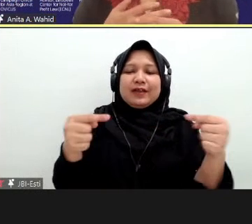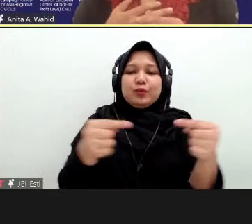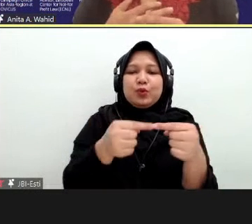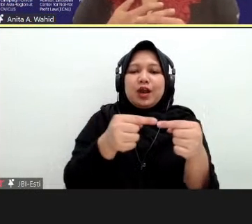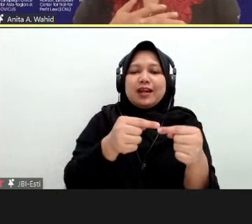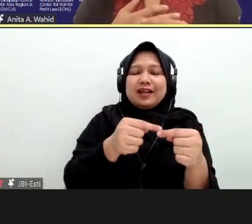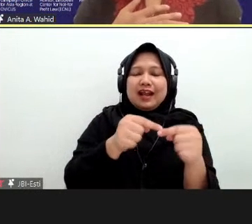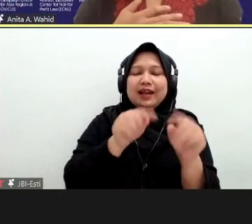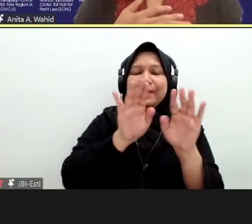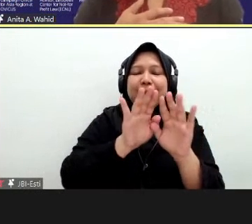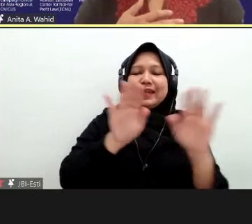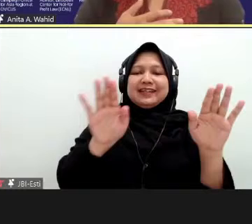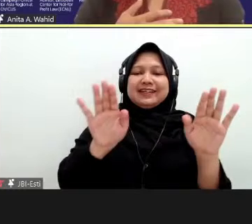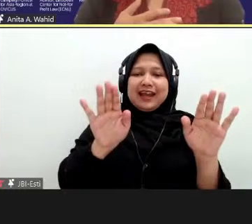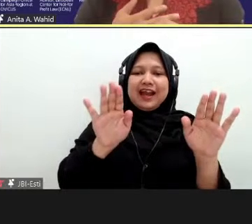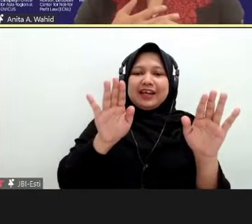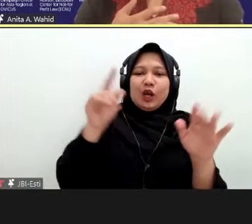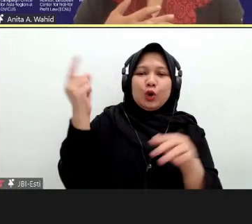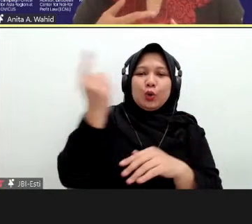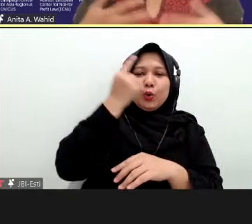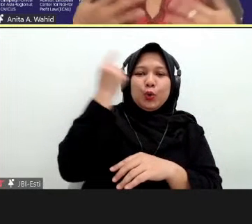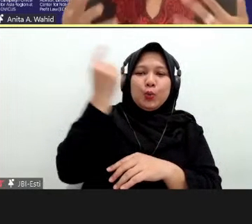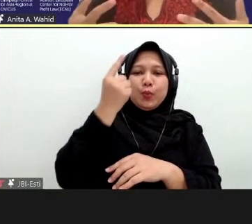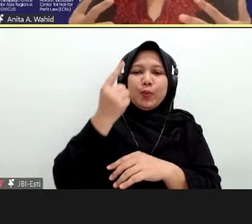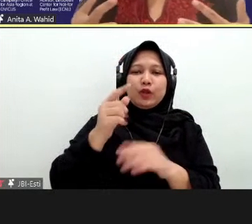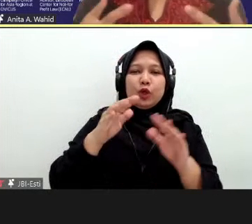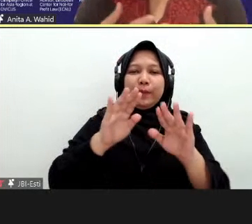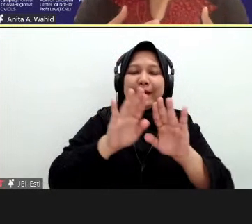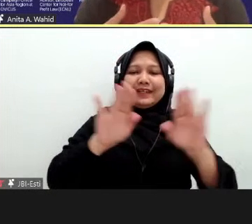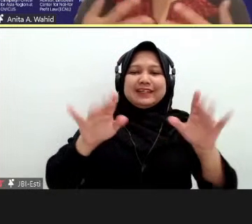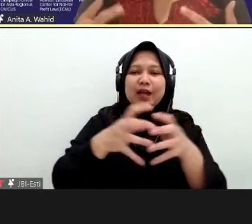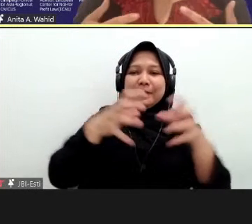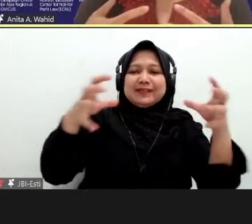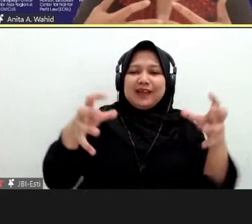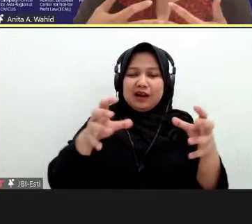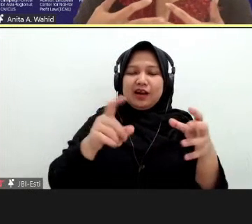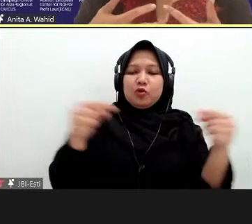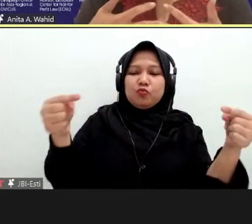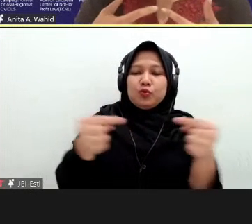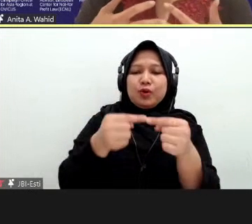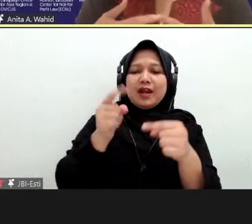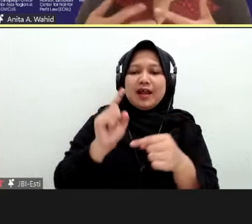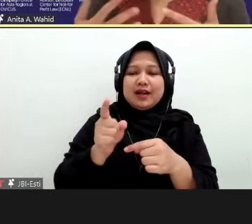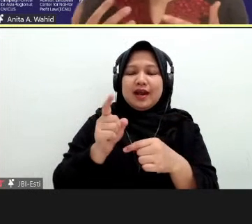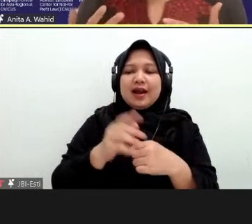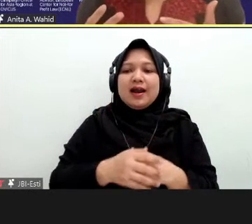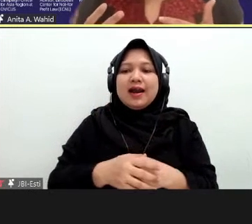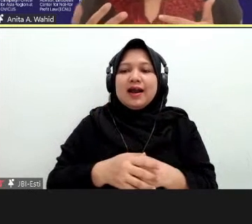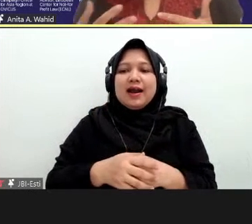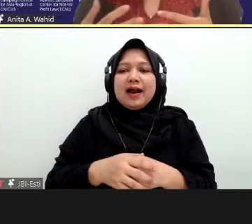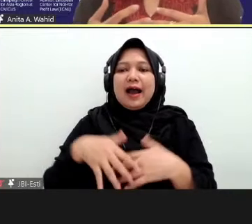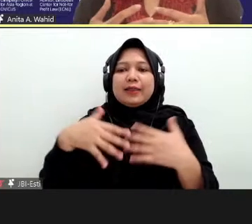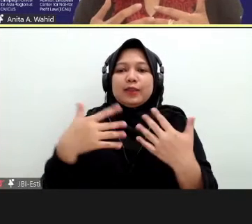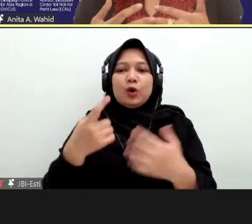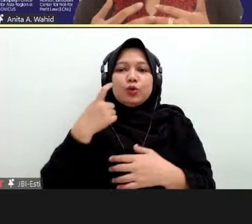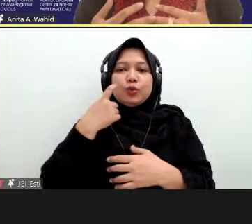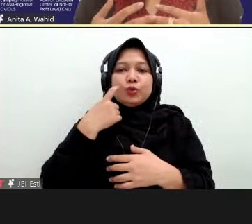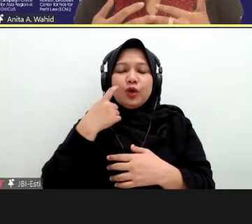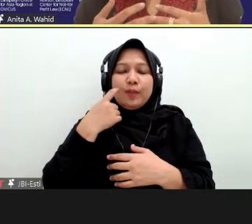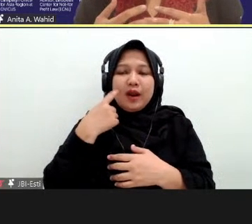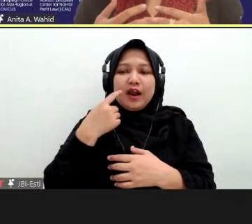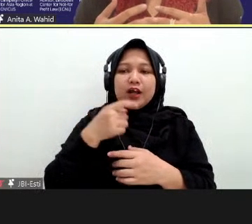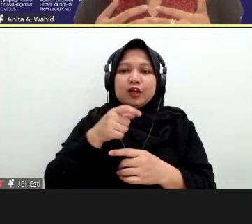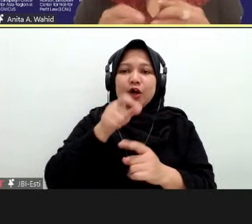a relevancy on the mainstream medias. And then there's a artificial or